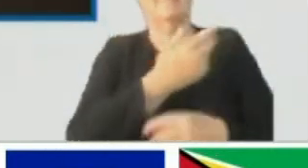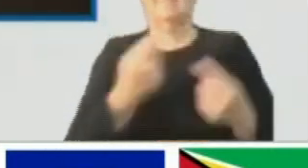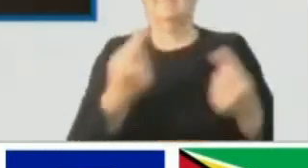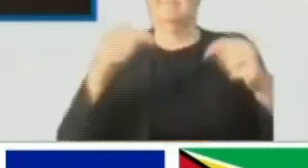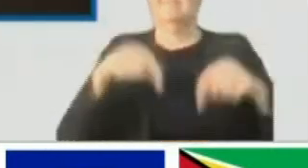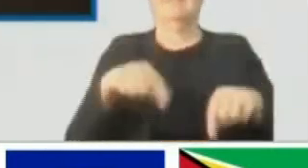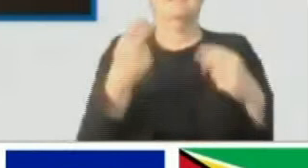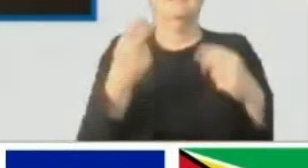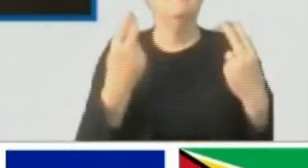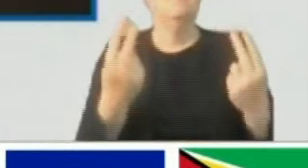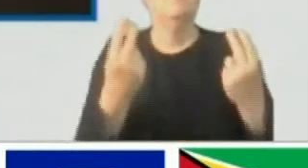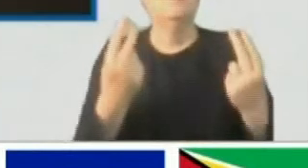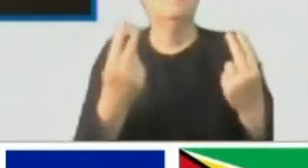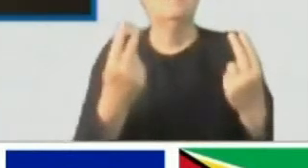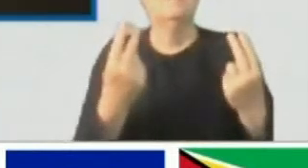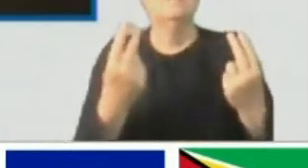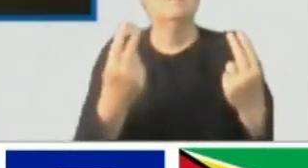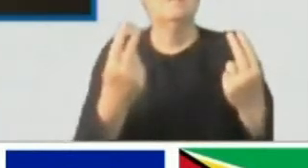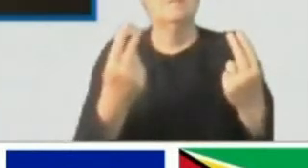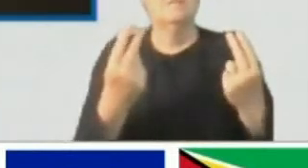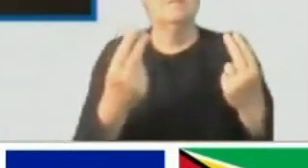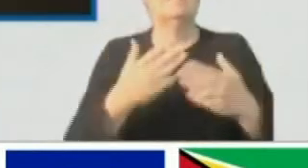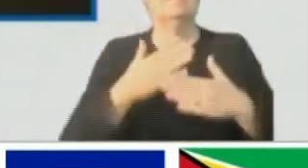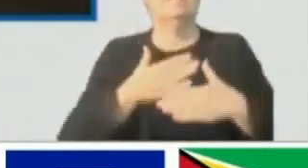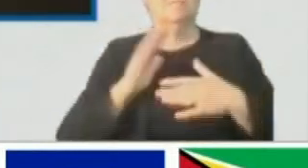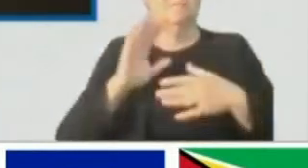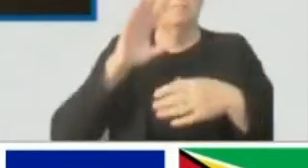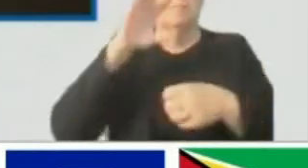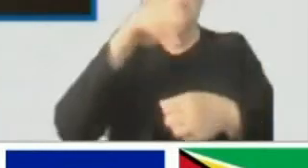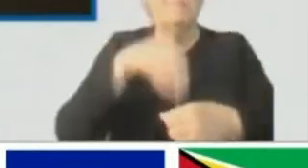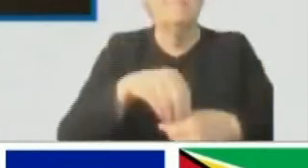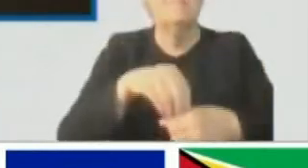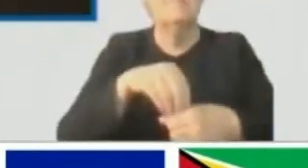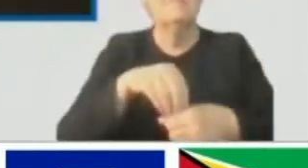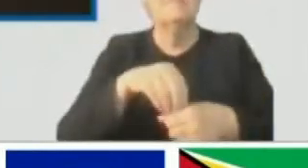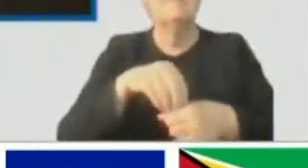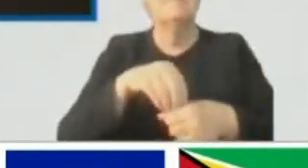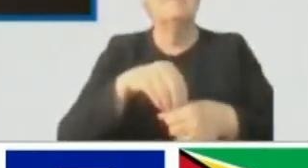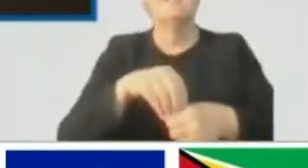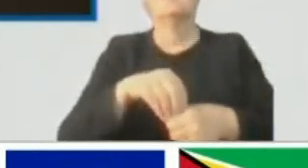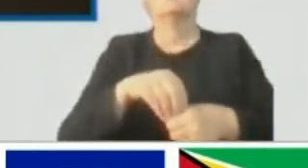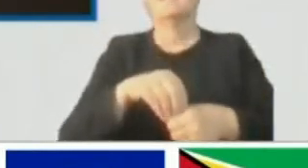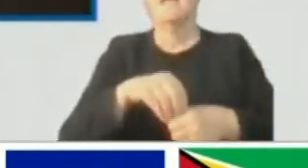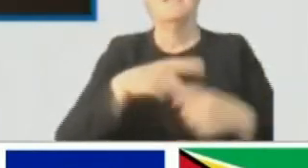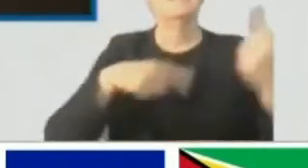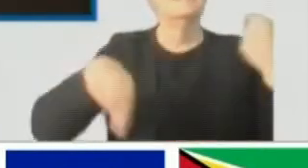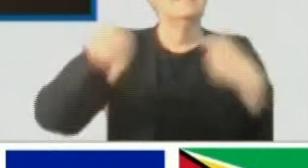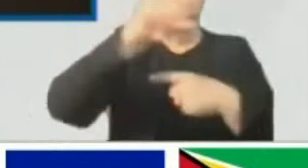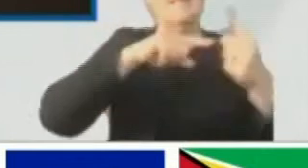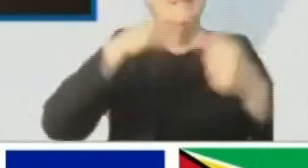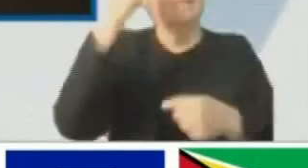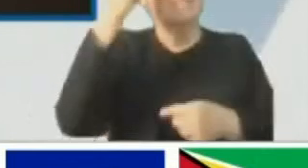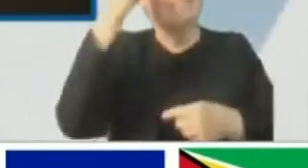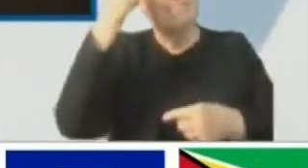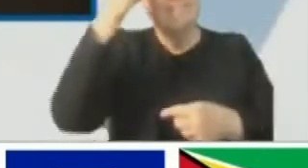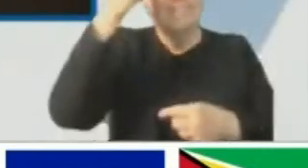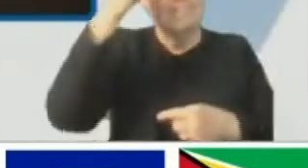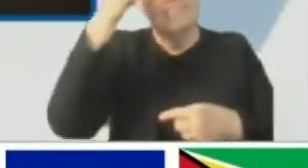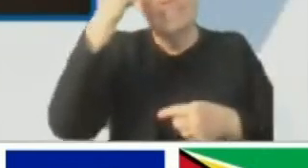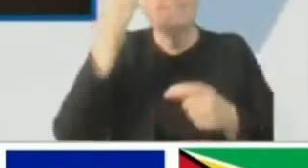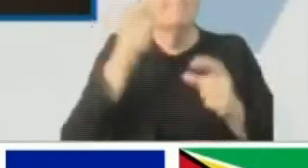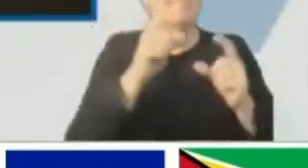value, and the concerns of small island developing states in the